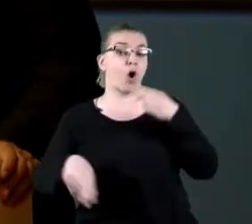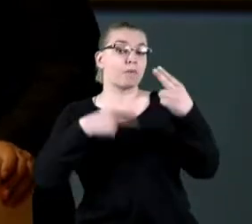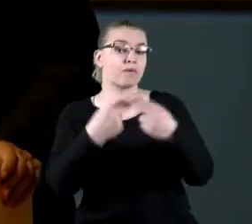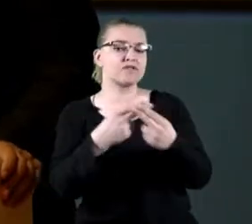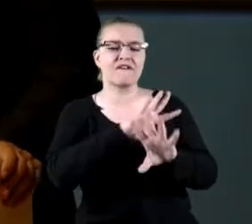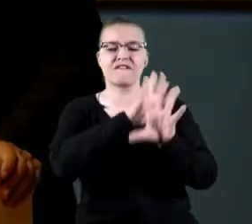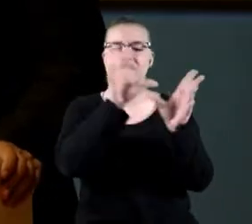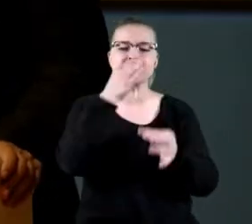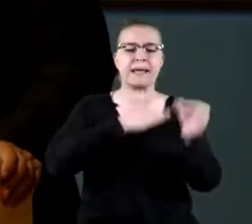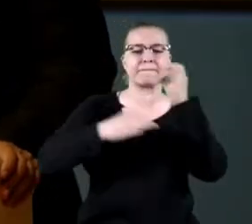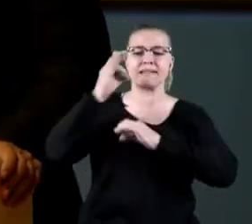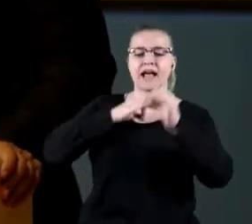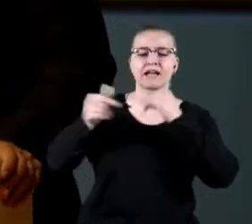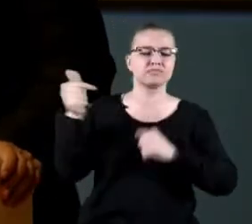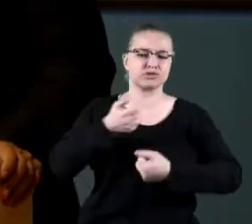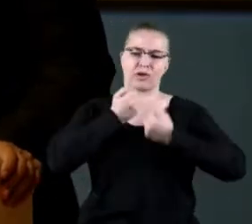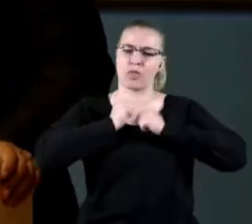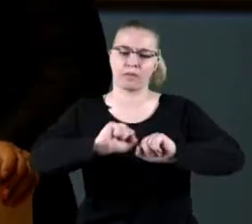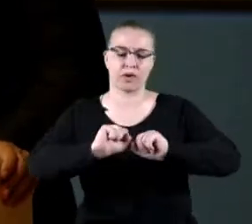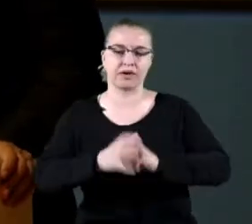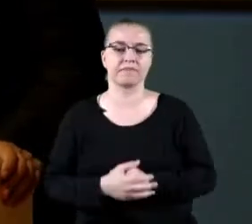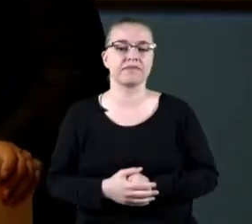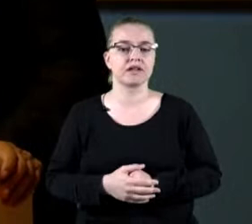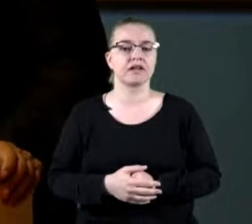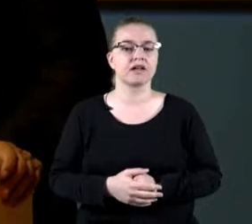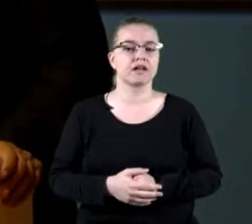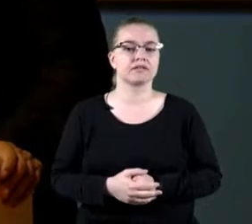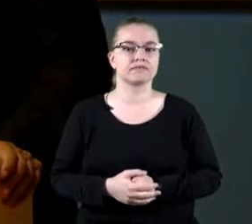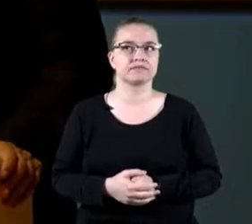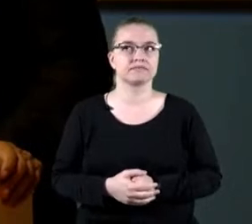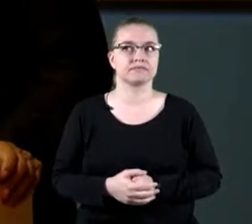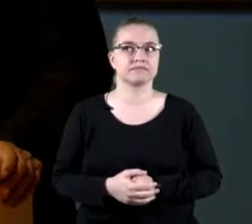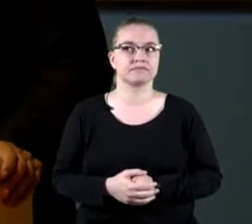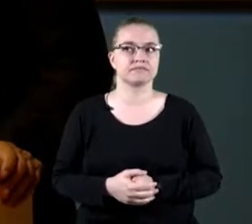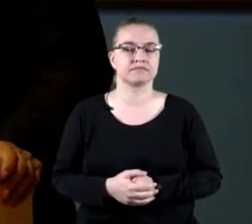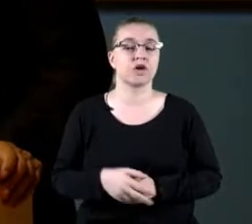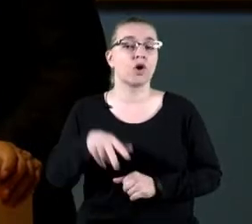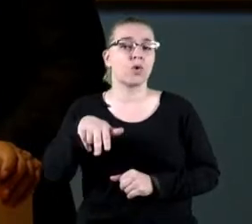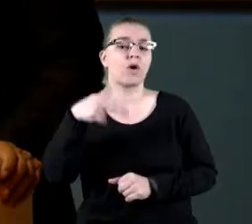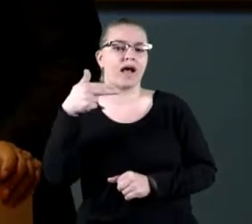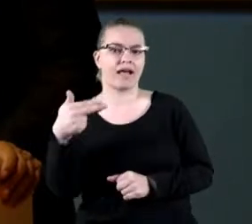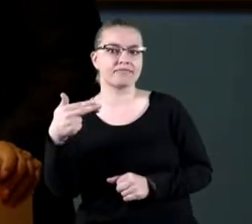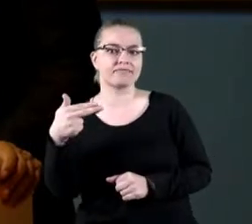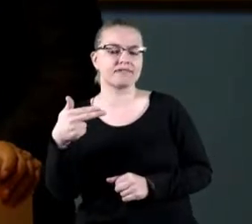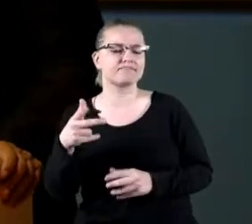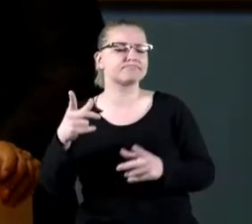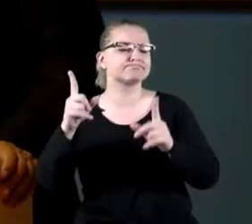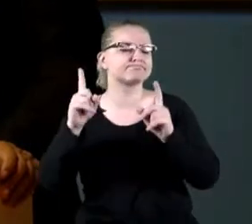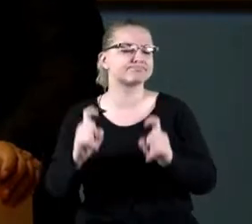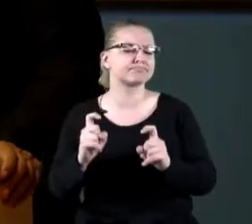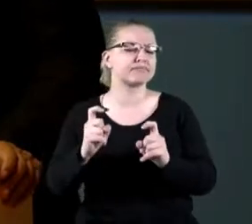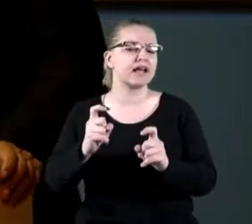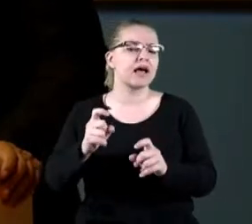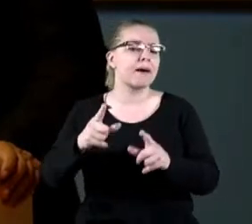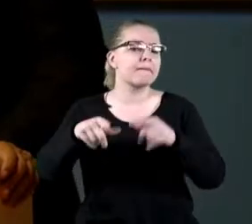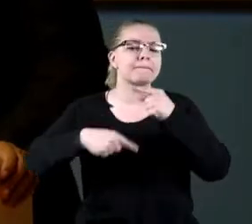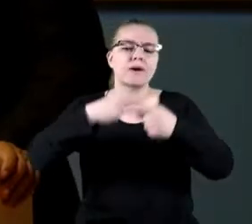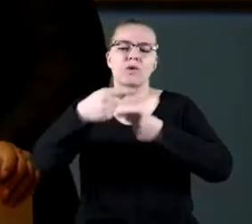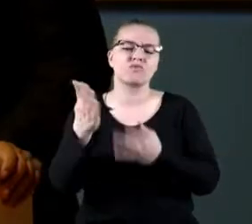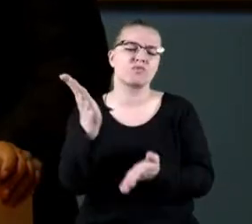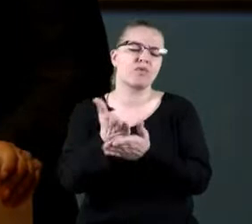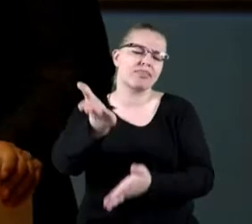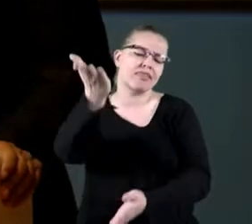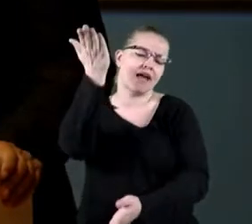is logic, right? UN Habitat started all this process many years ago with a very much risk reduction